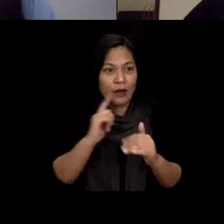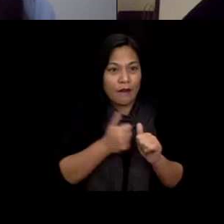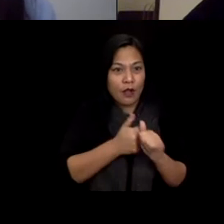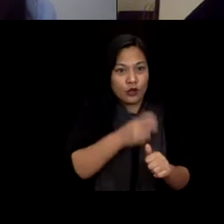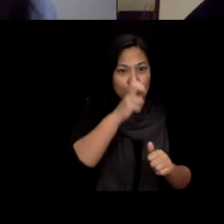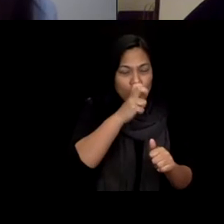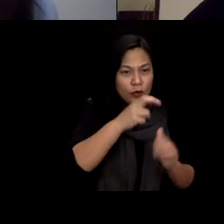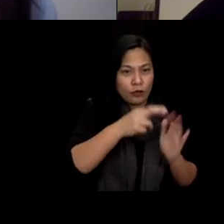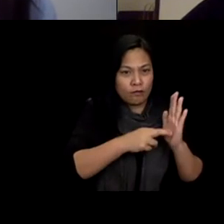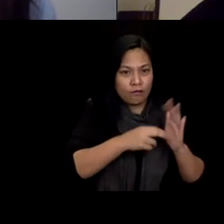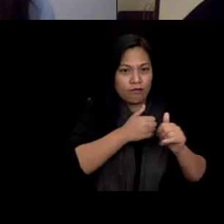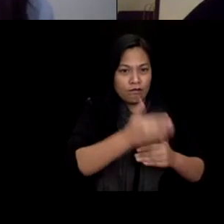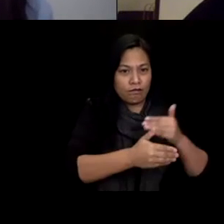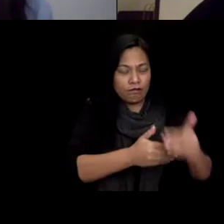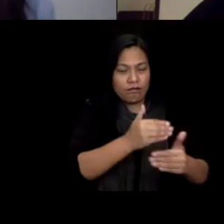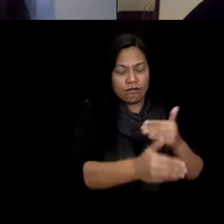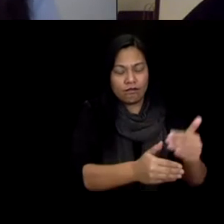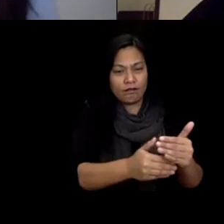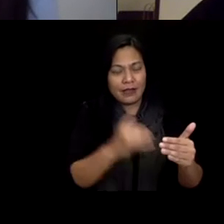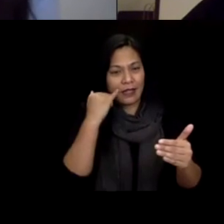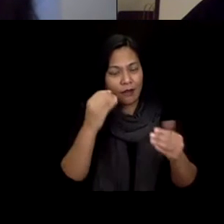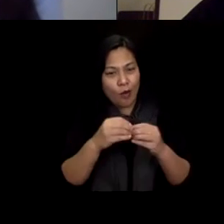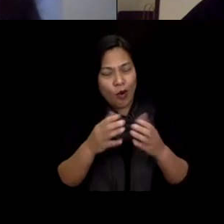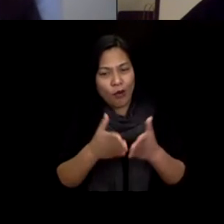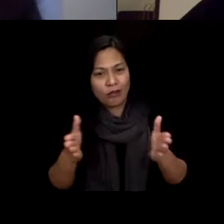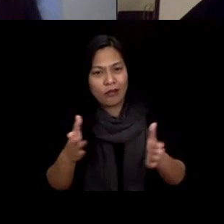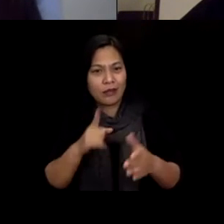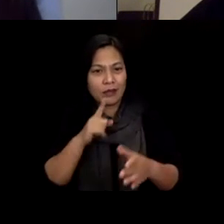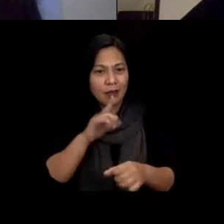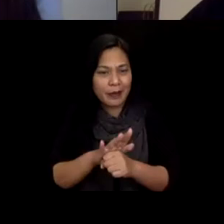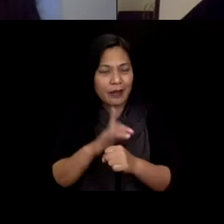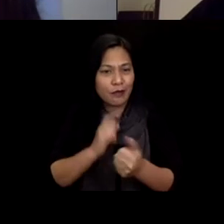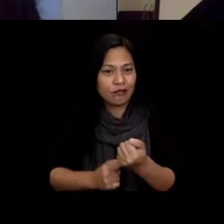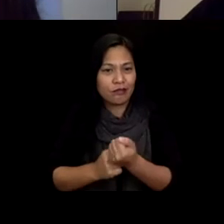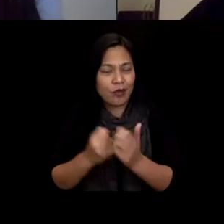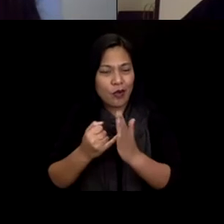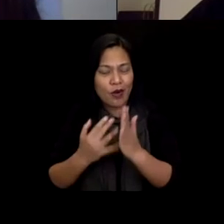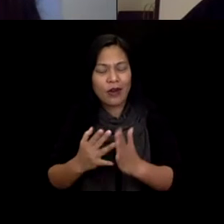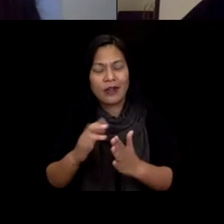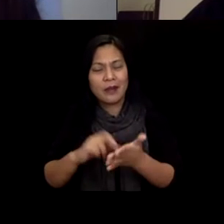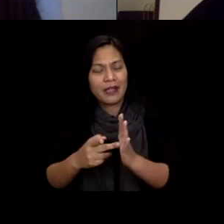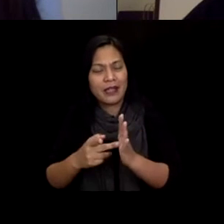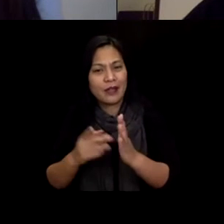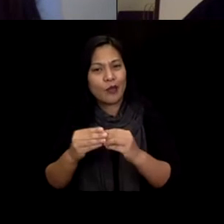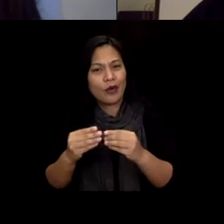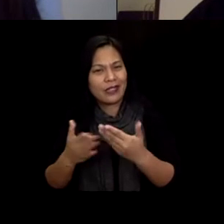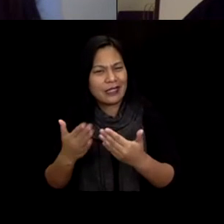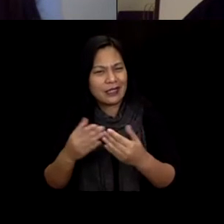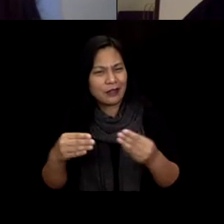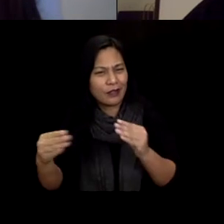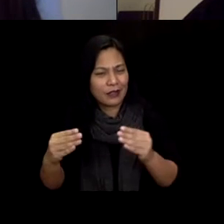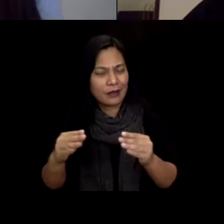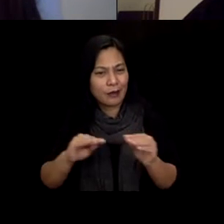And yeah, I think that's something I've seen. And then really quickly about the